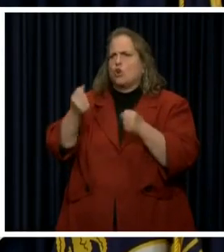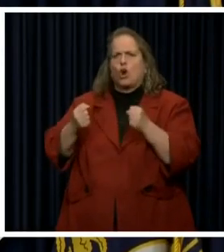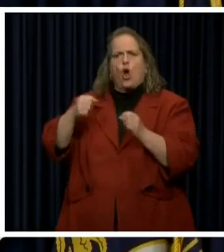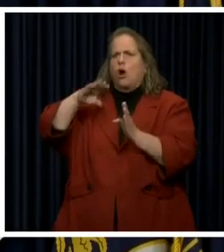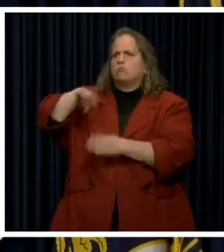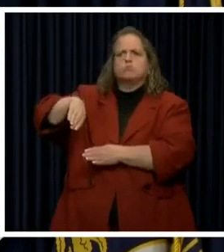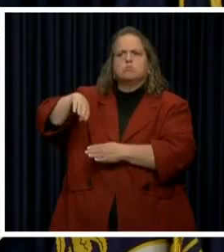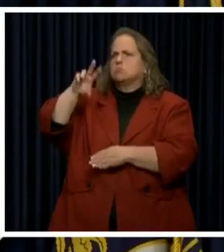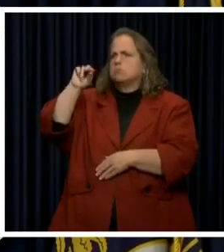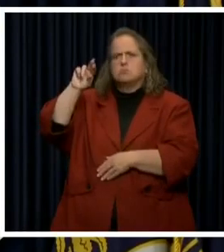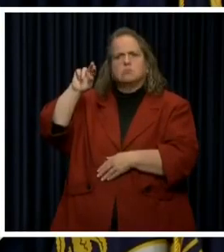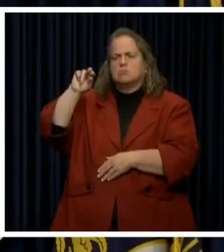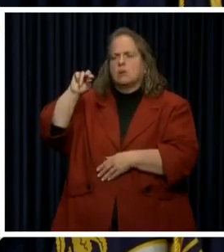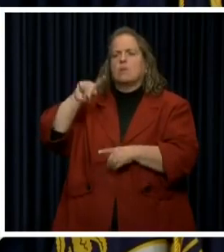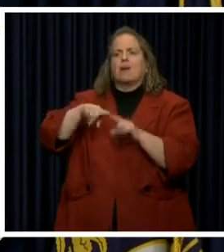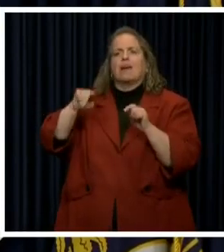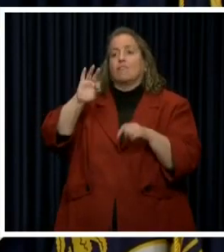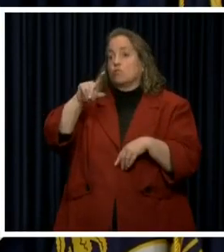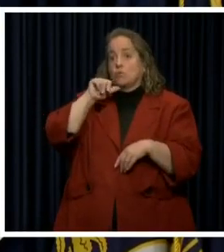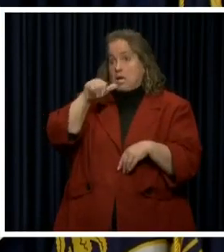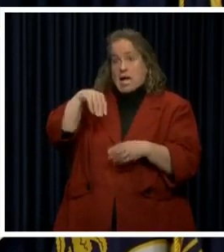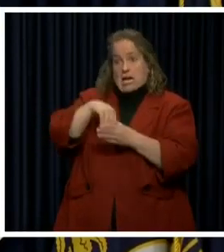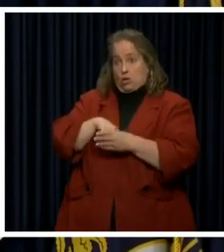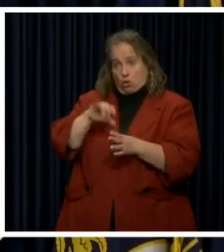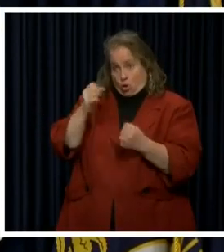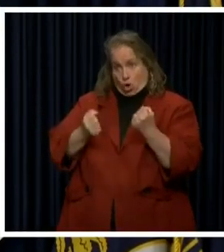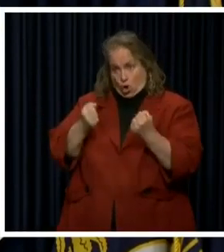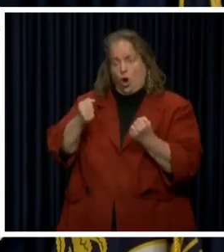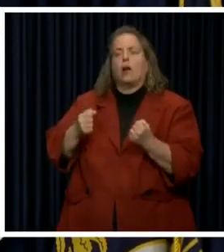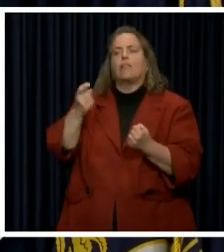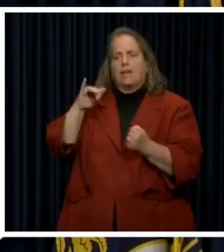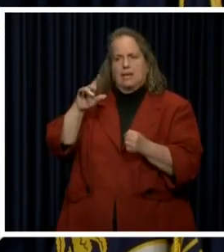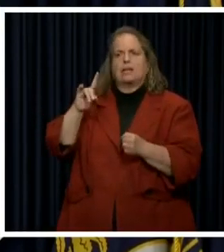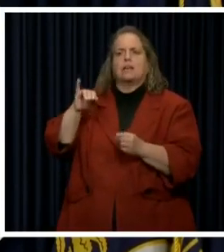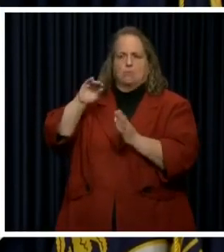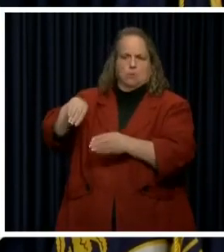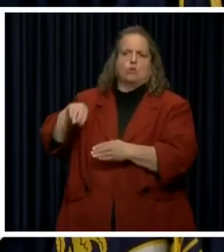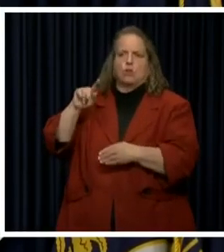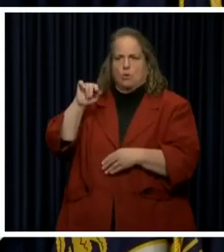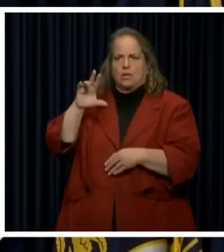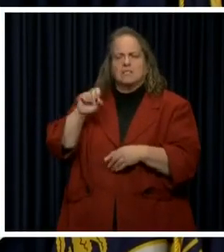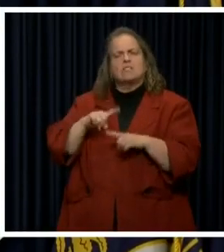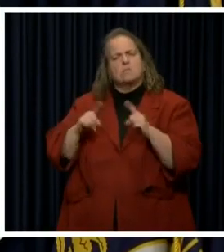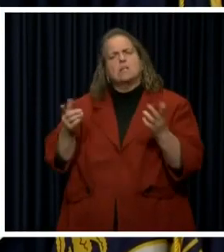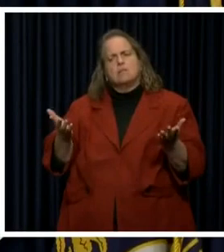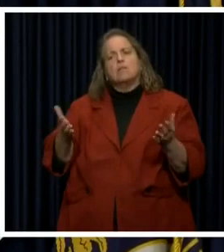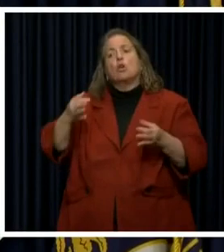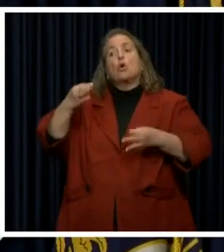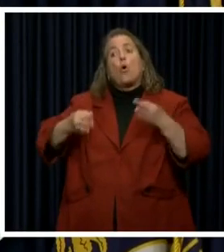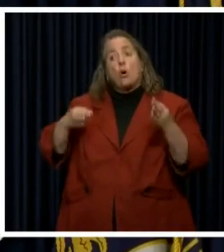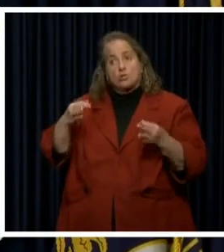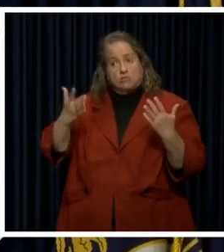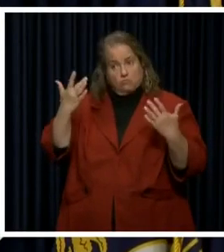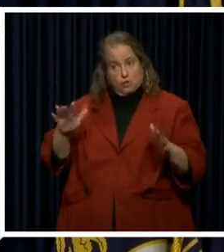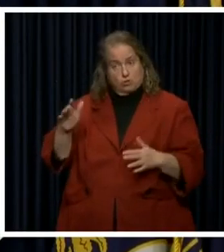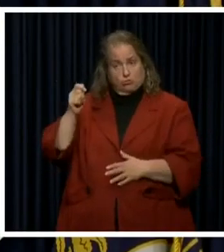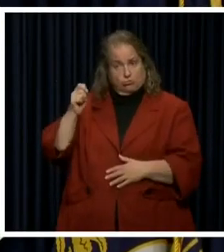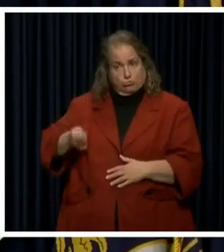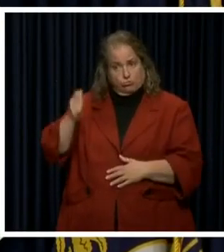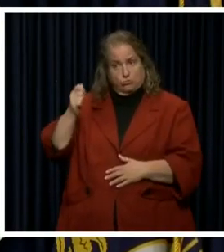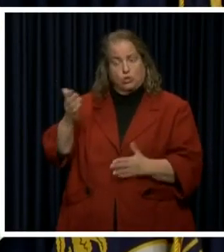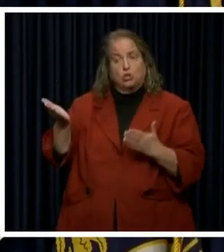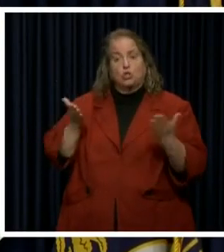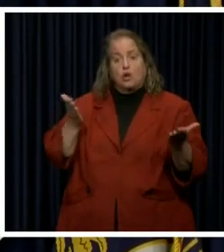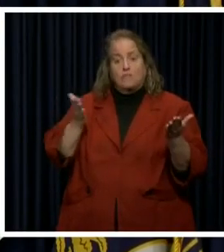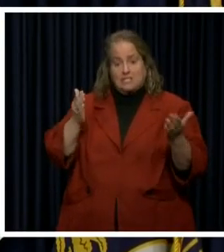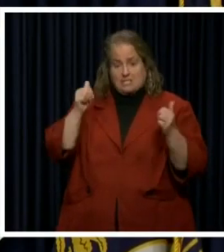supportive of drive-in services as a safer version. Now, of courts have ruled that services